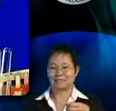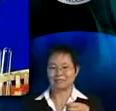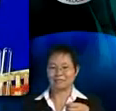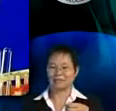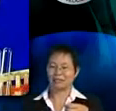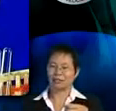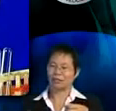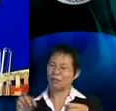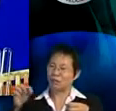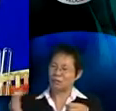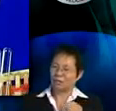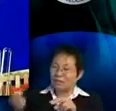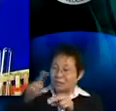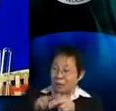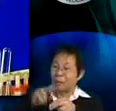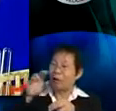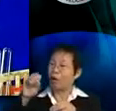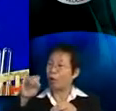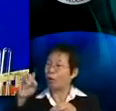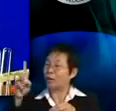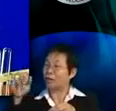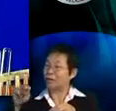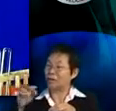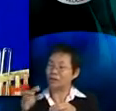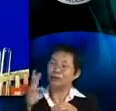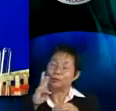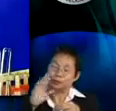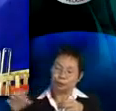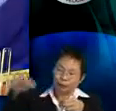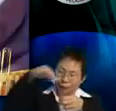Add a few drops of iodine solution.